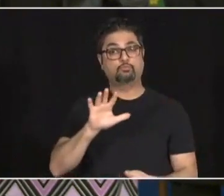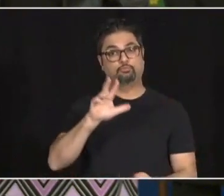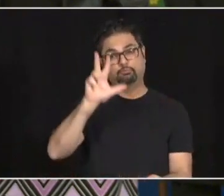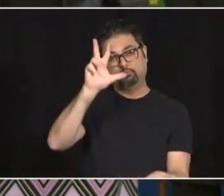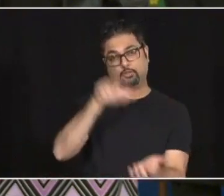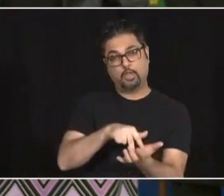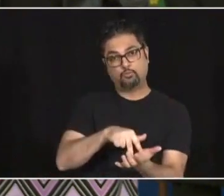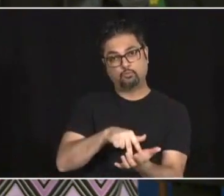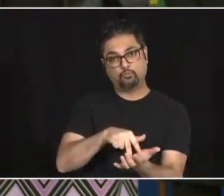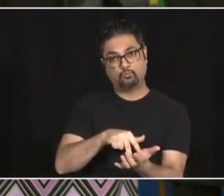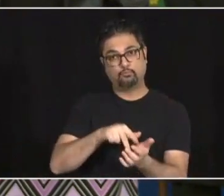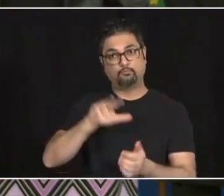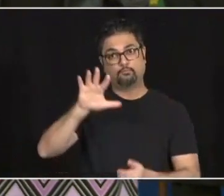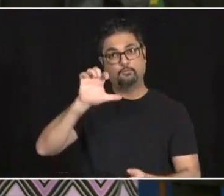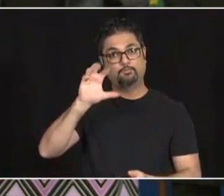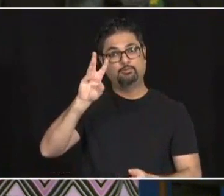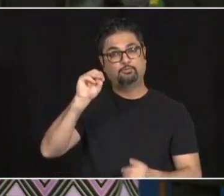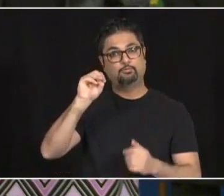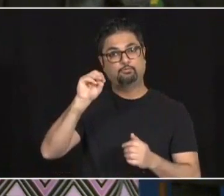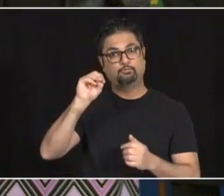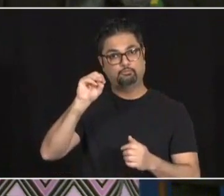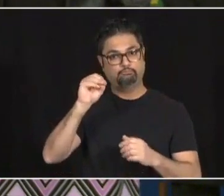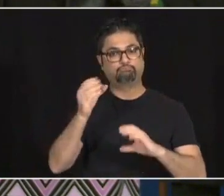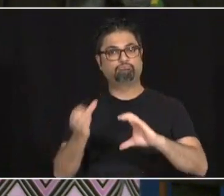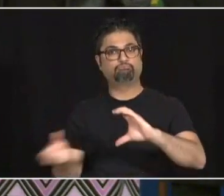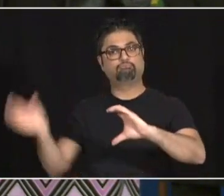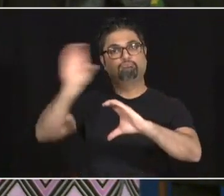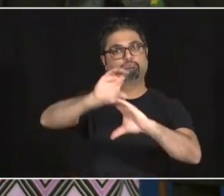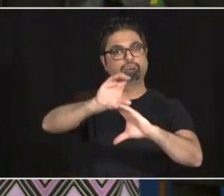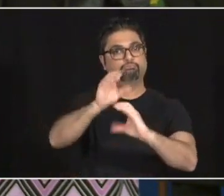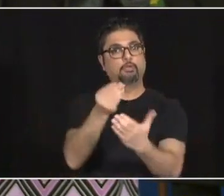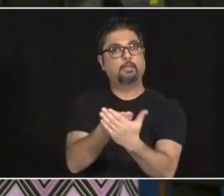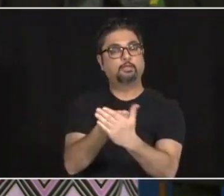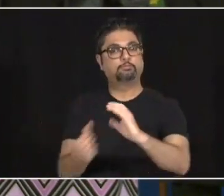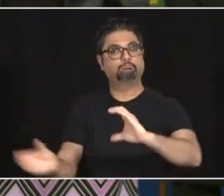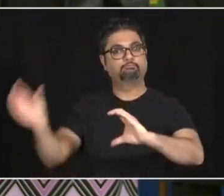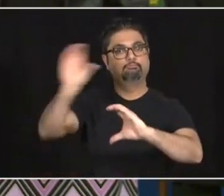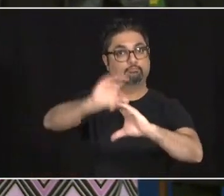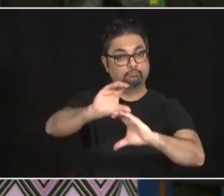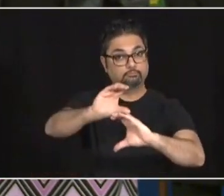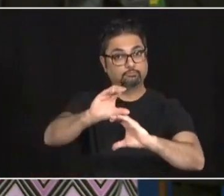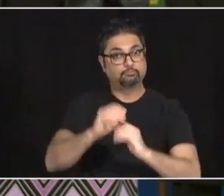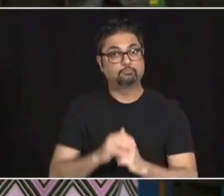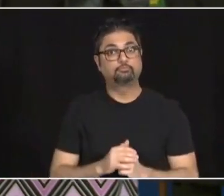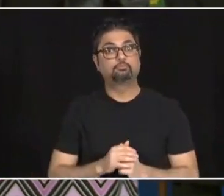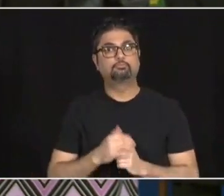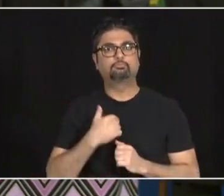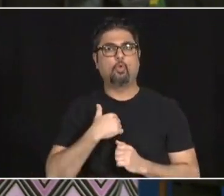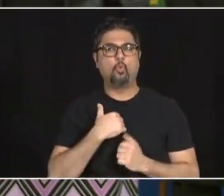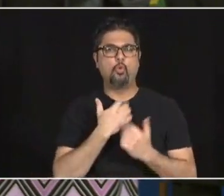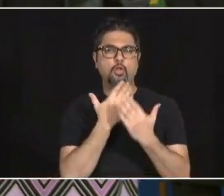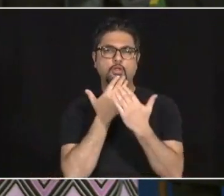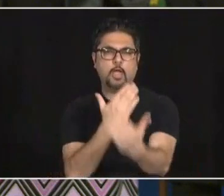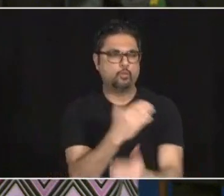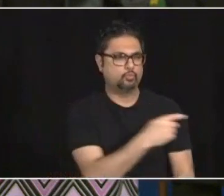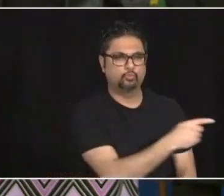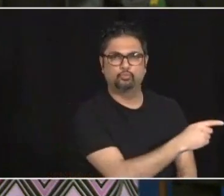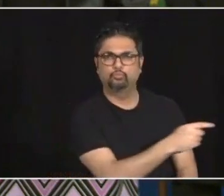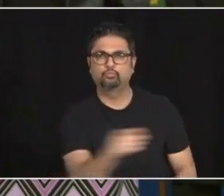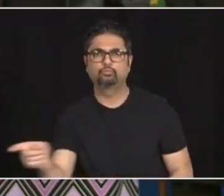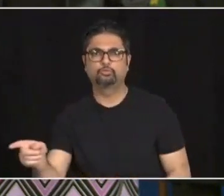$3,560. It's our way of saying thank you to over 350,000